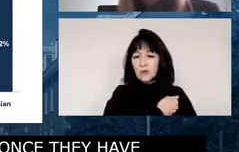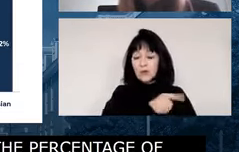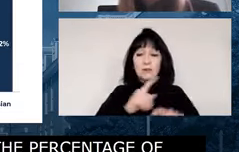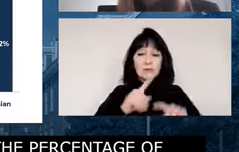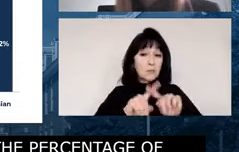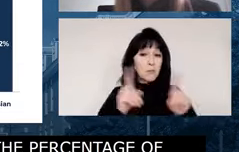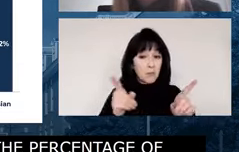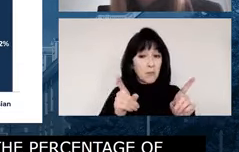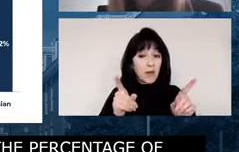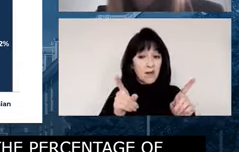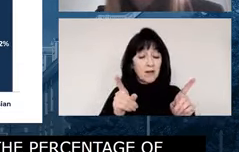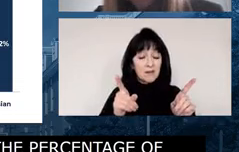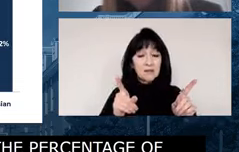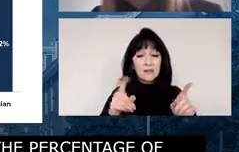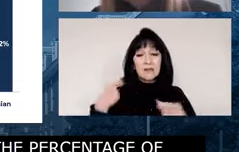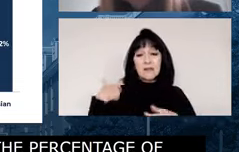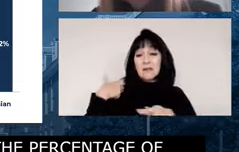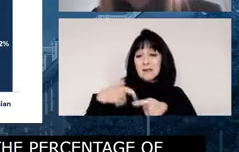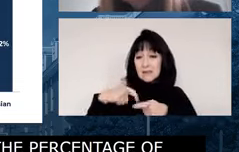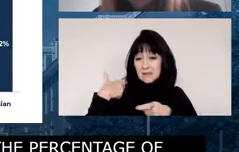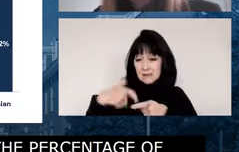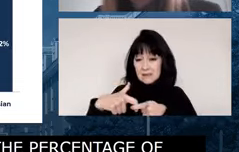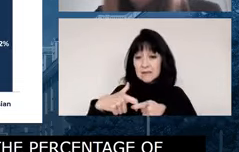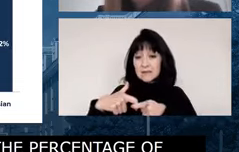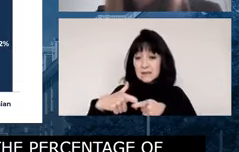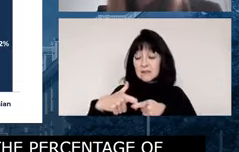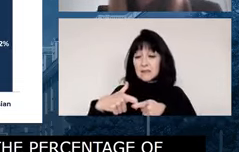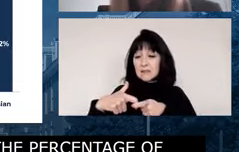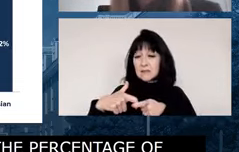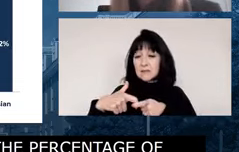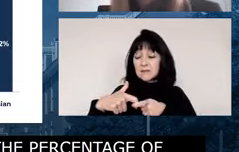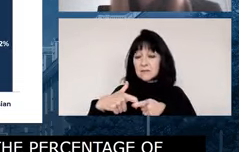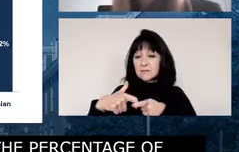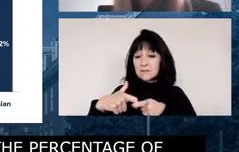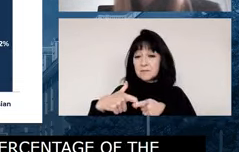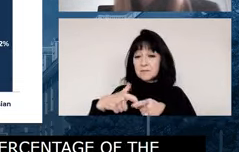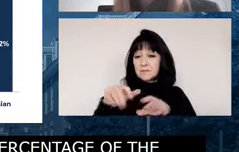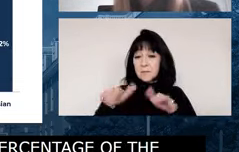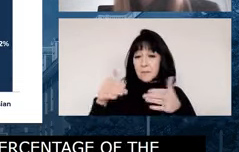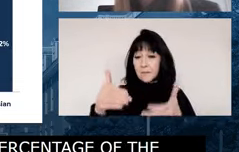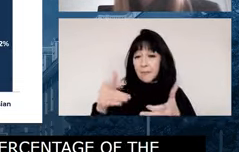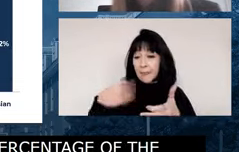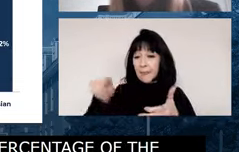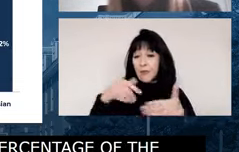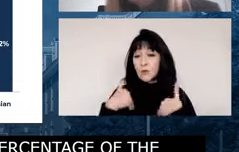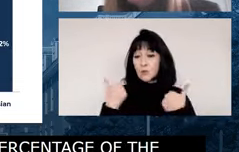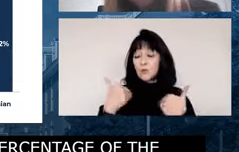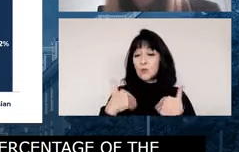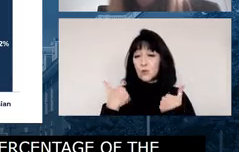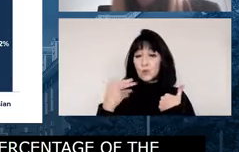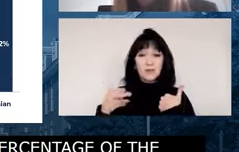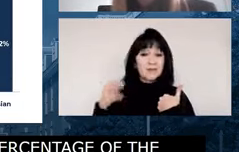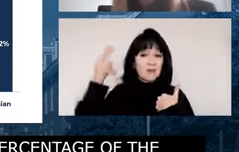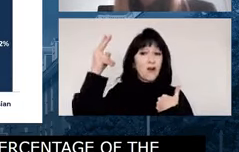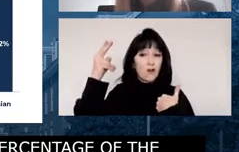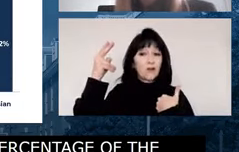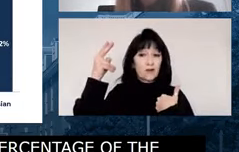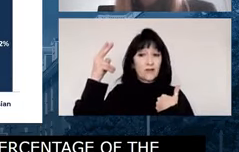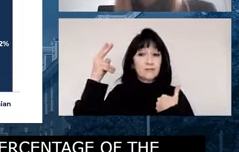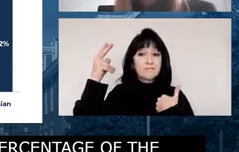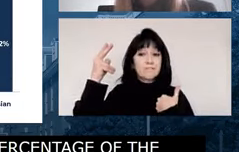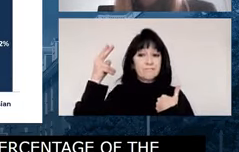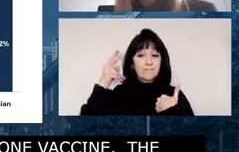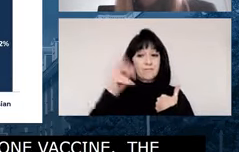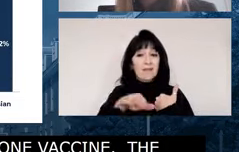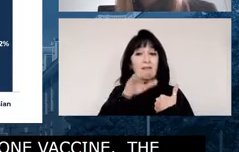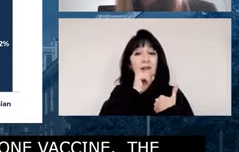the percentage of the Latino group is, the Latino youth is substantially higher among this